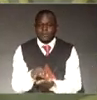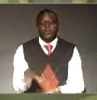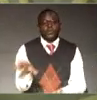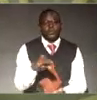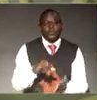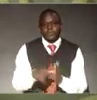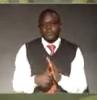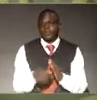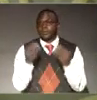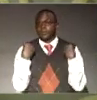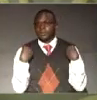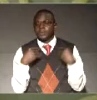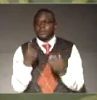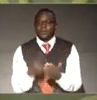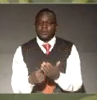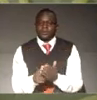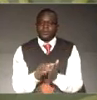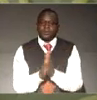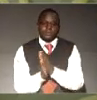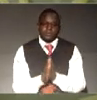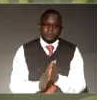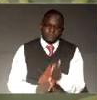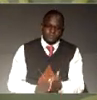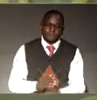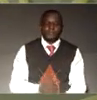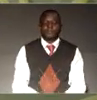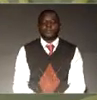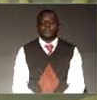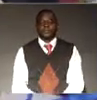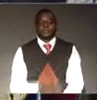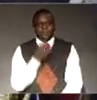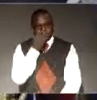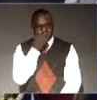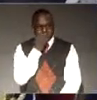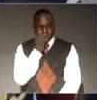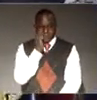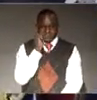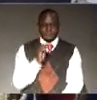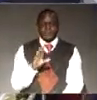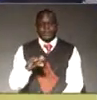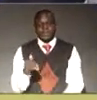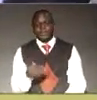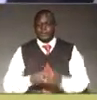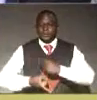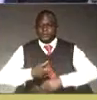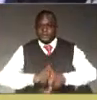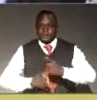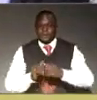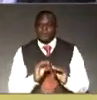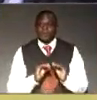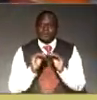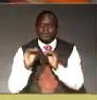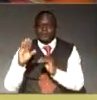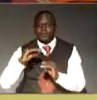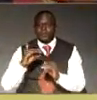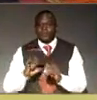of sport in Uganda, as we hear from John Barnes, Sentamo. After toiling through the ranks until her woman FIDE